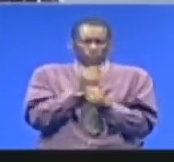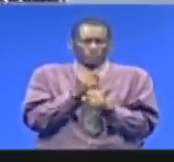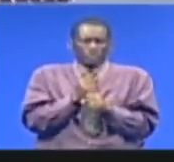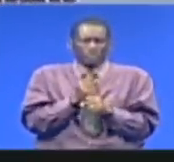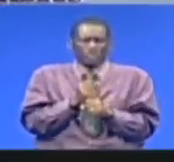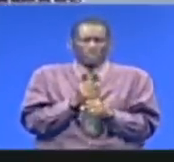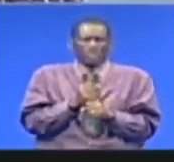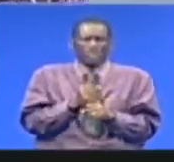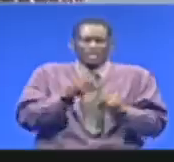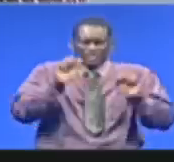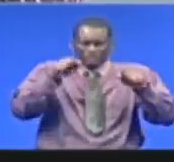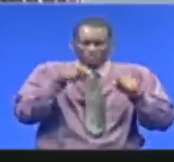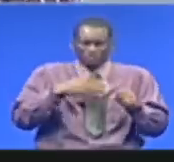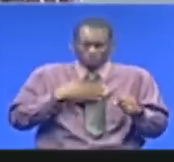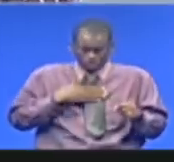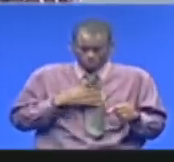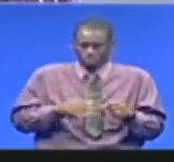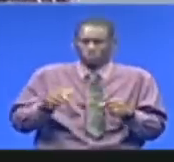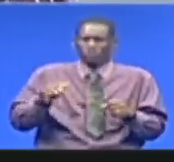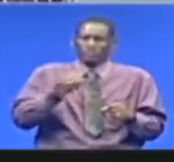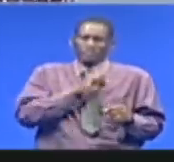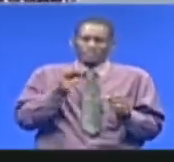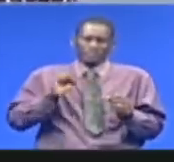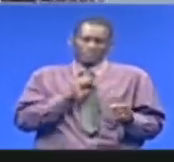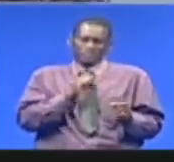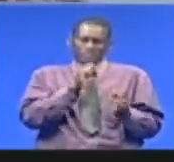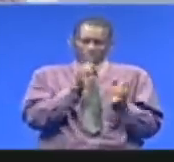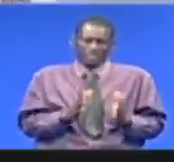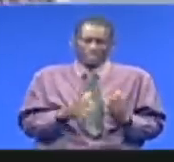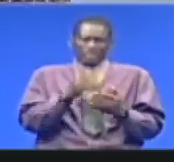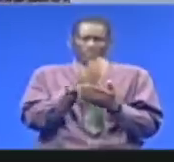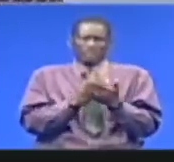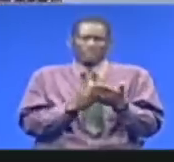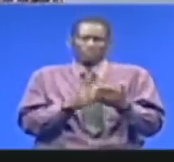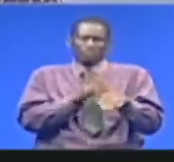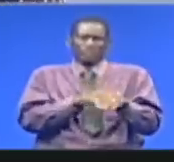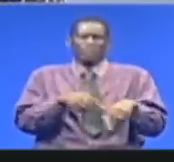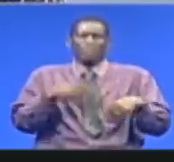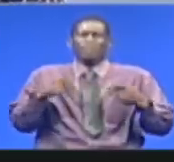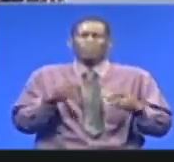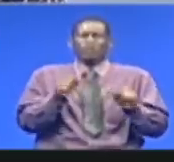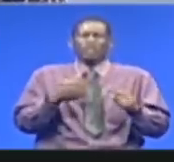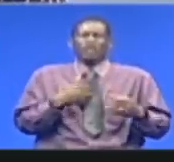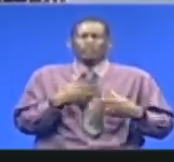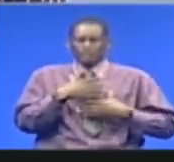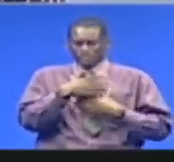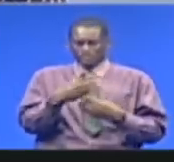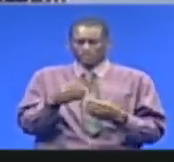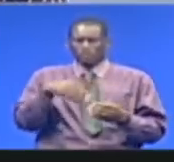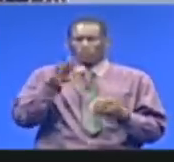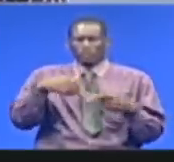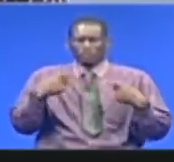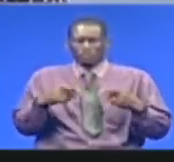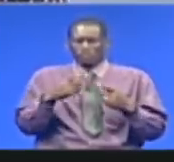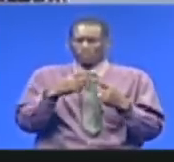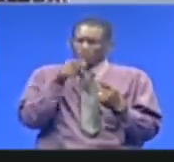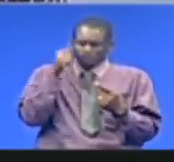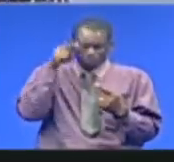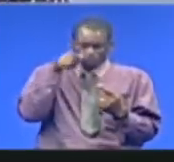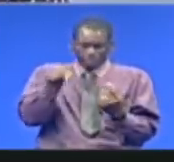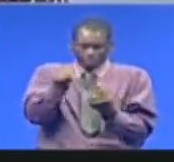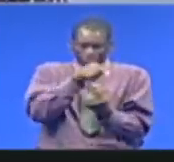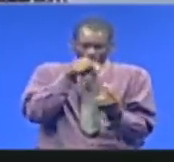Mheshimiwa on this point, that sometimes leaders may carry aspirations most of the people. But again, on this particular one, I thought the best thing would have